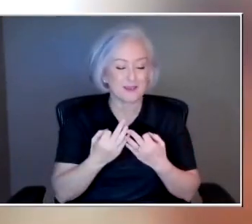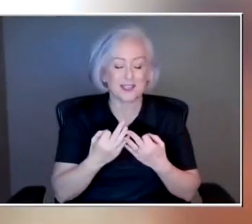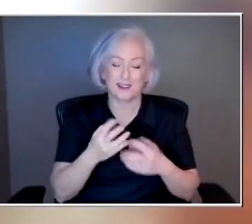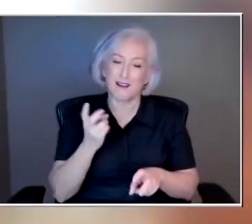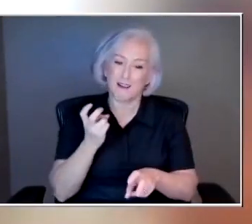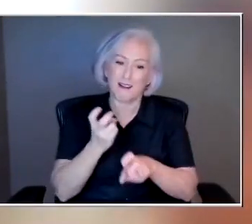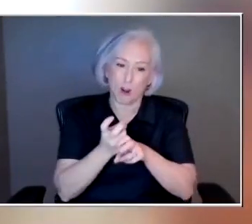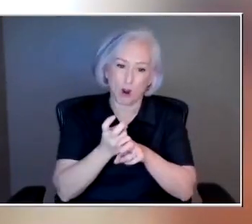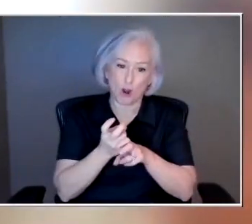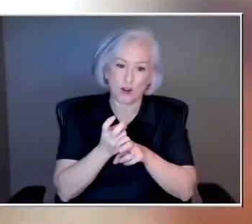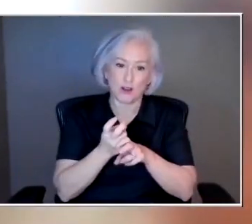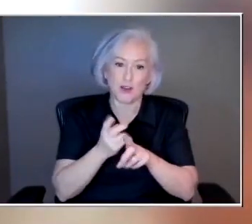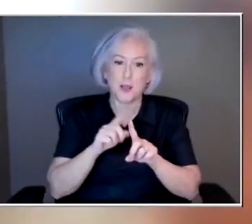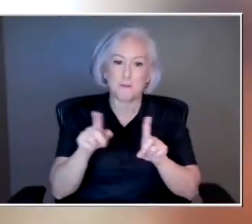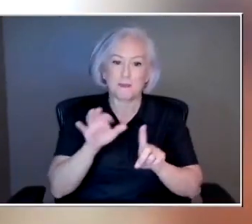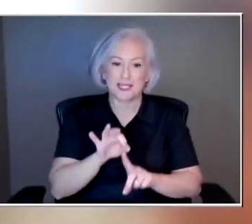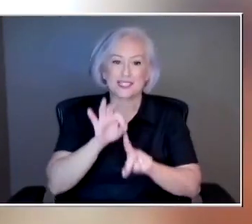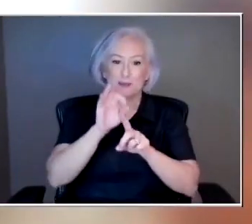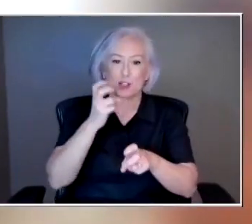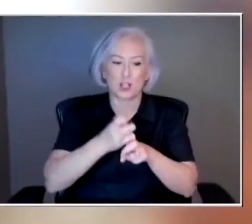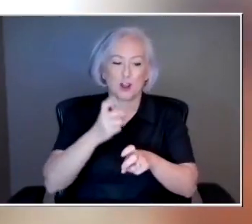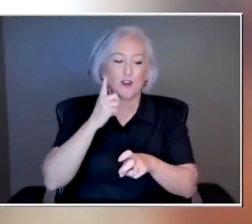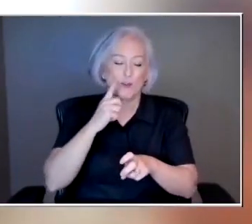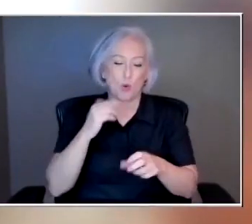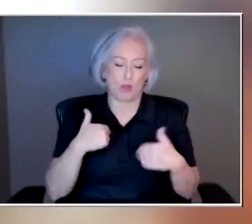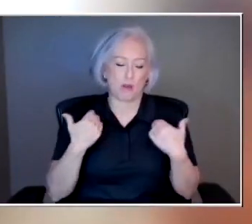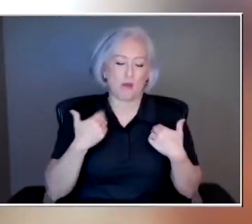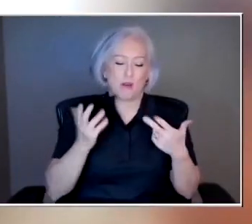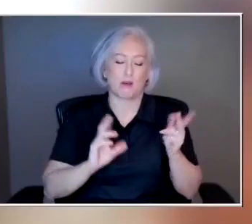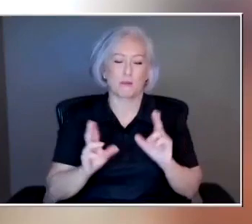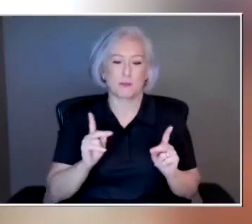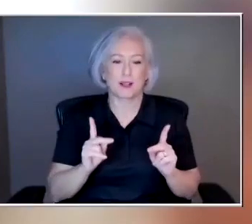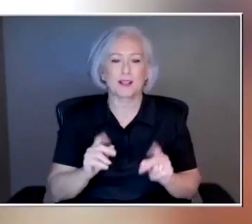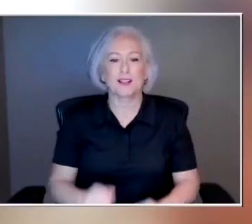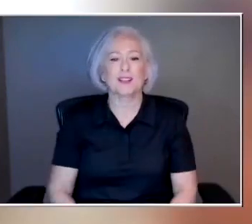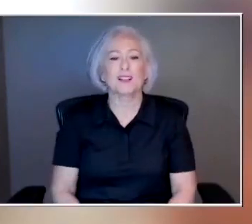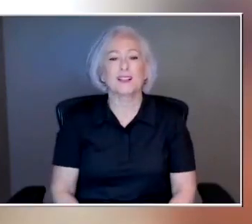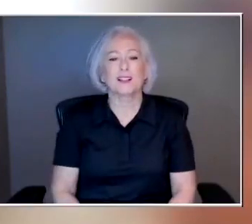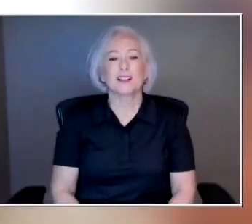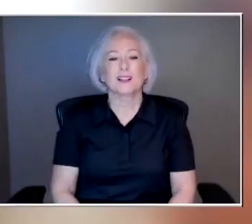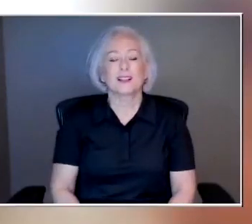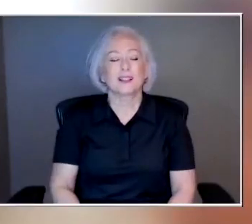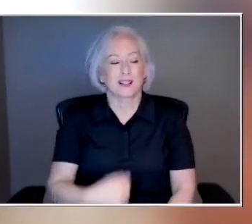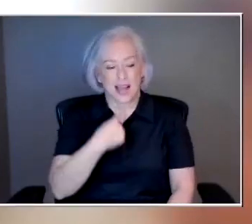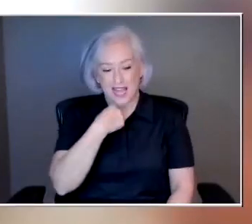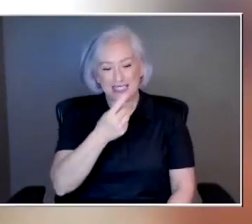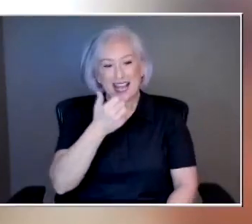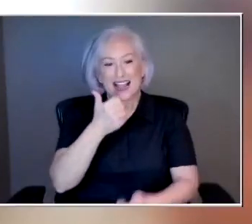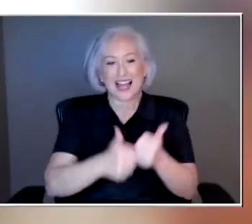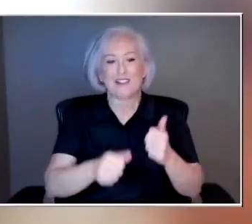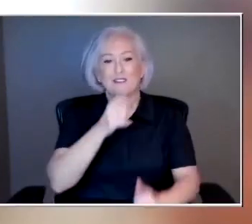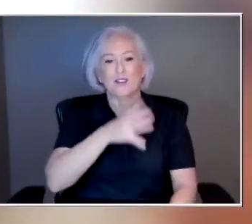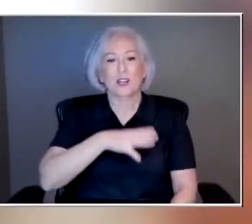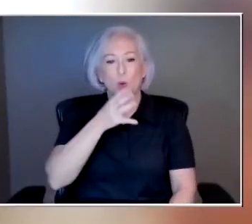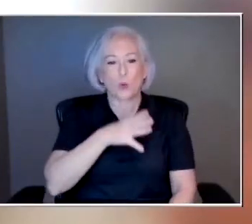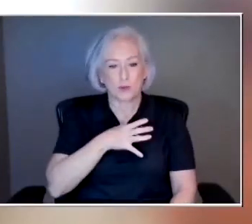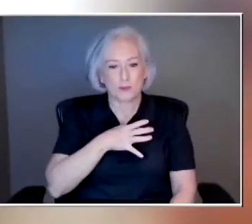it's particularly hard. I always, one advice I tell every woman is, be your